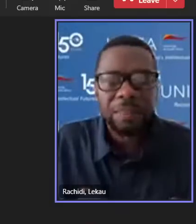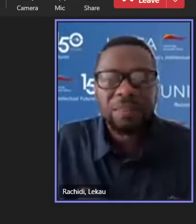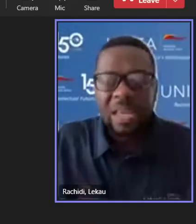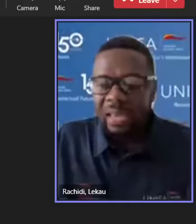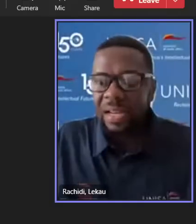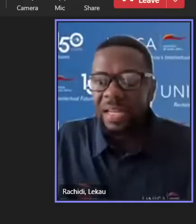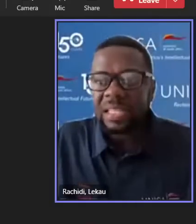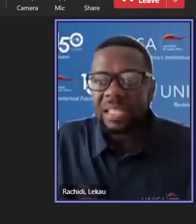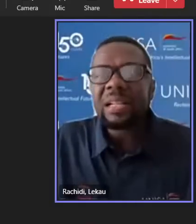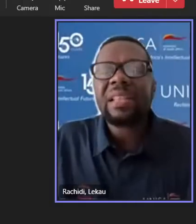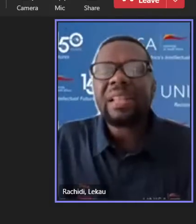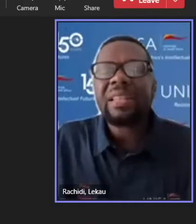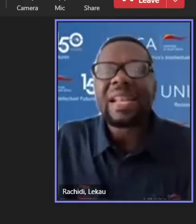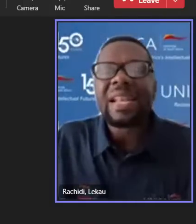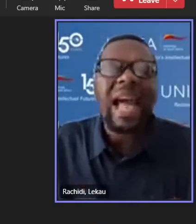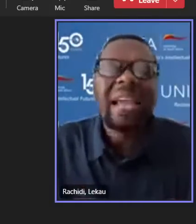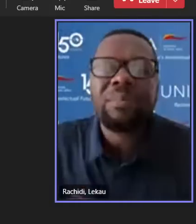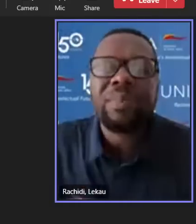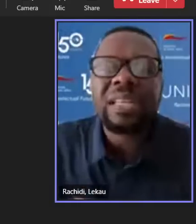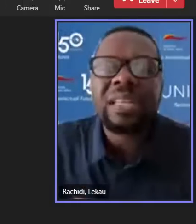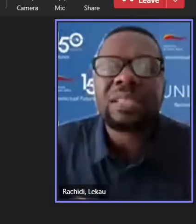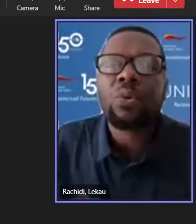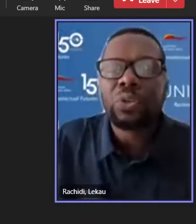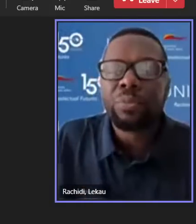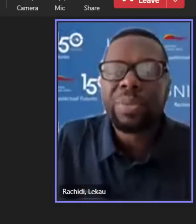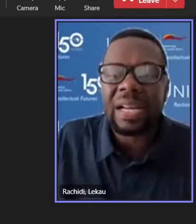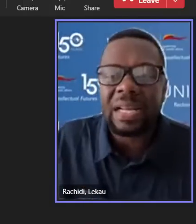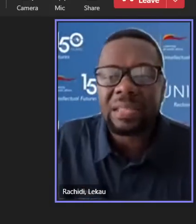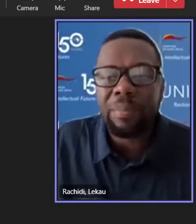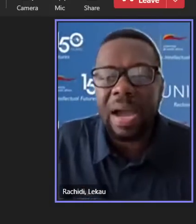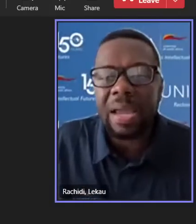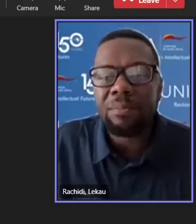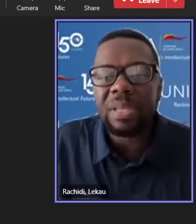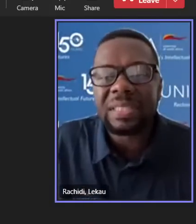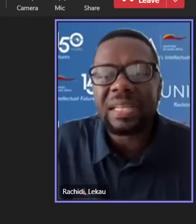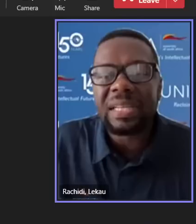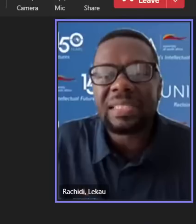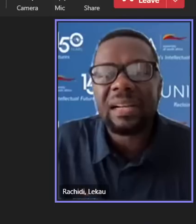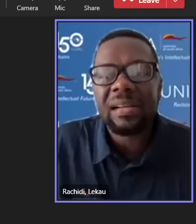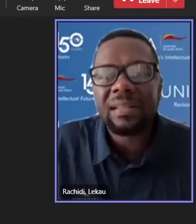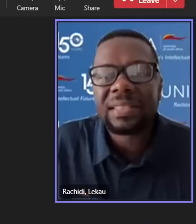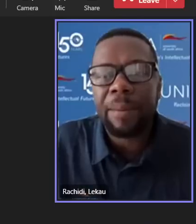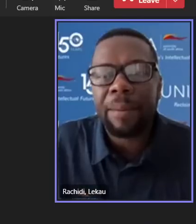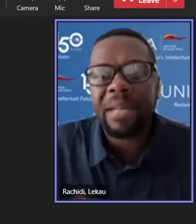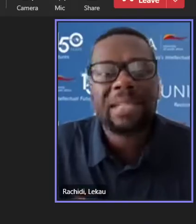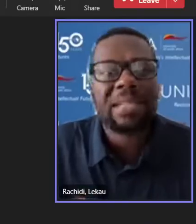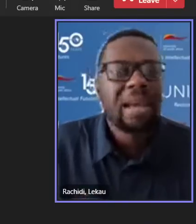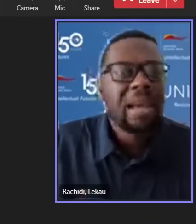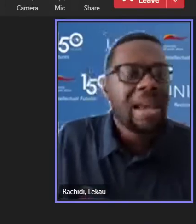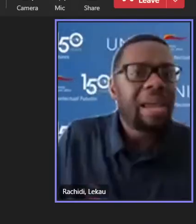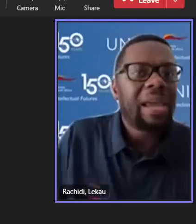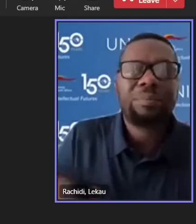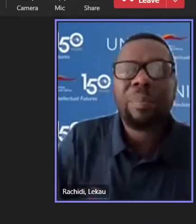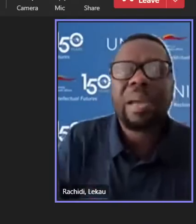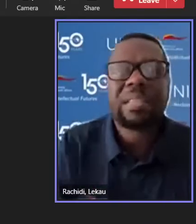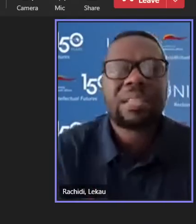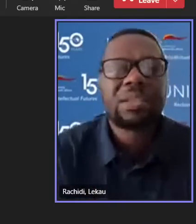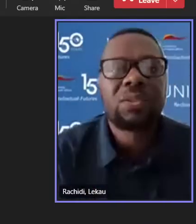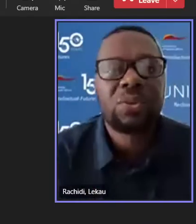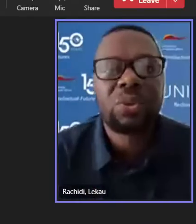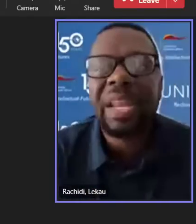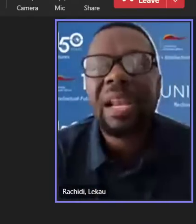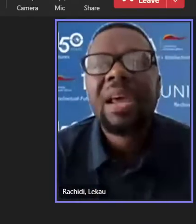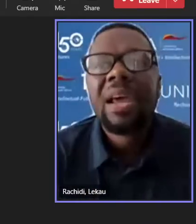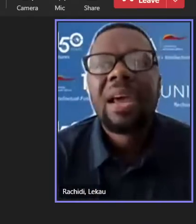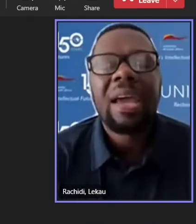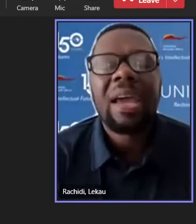with. Ladies and gentlemen, the next item is going to be rendered by Ms. Lizelle Stemet as she prepares